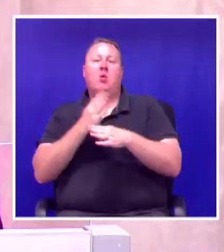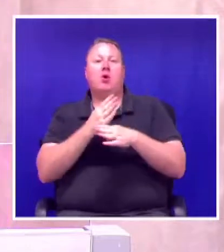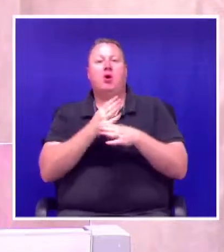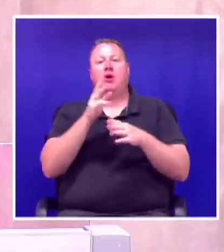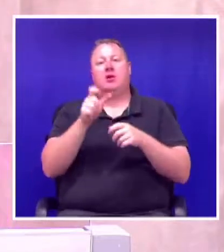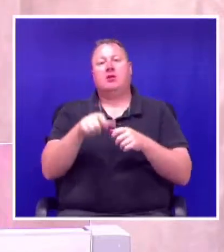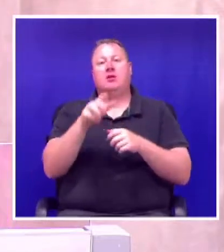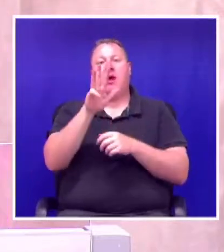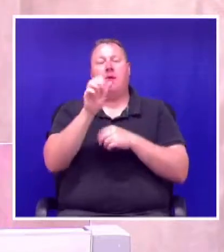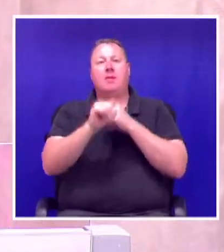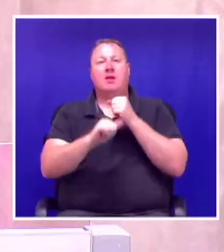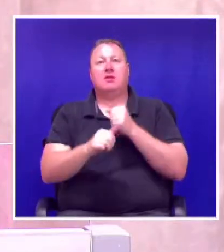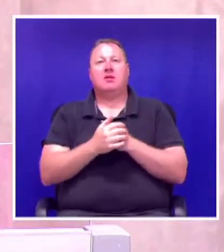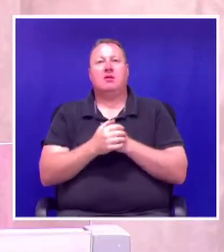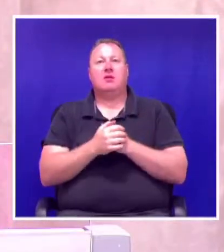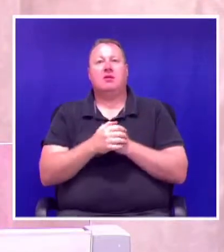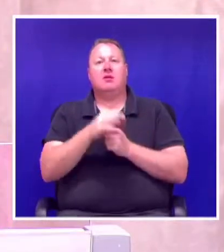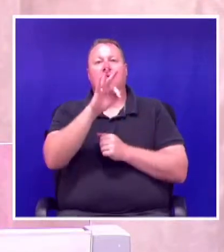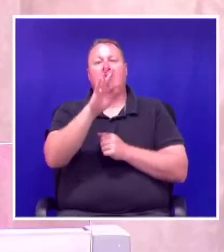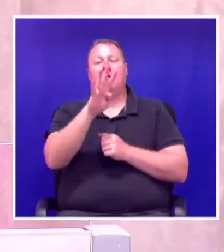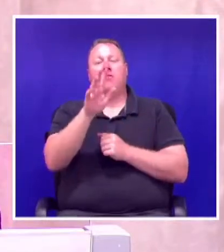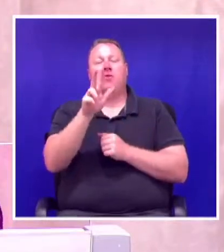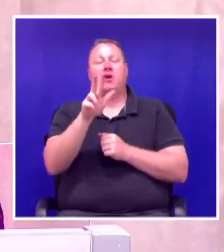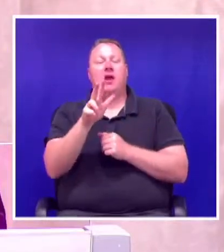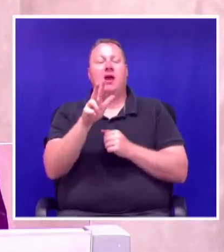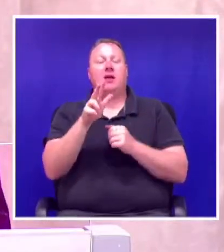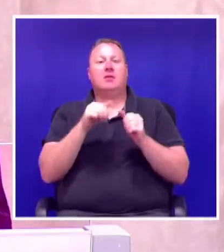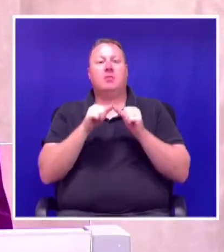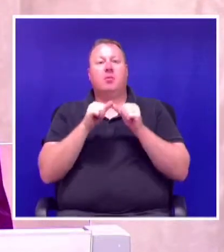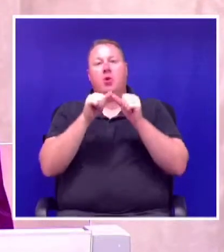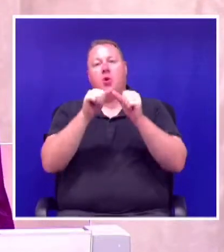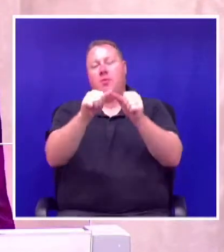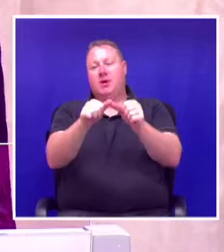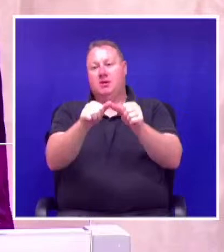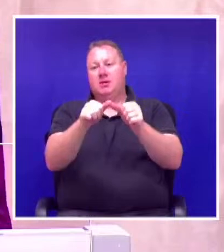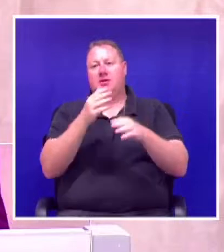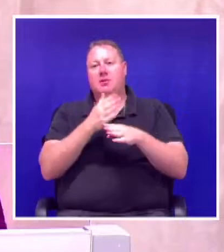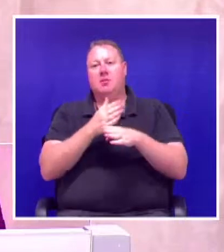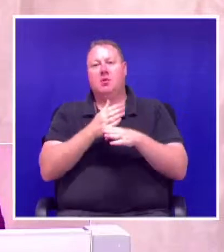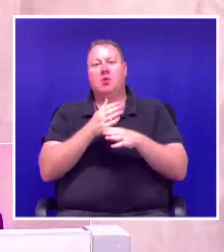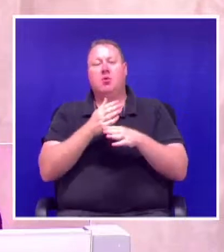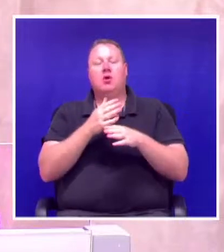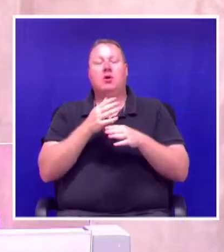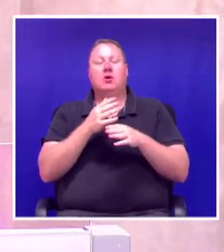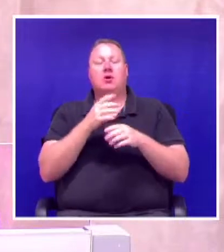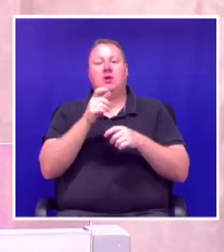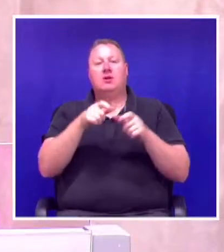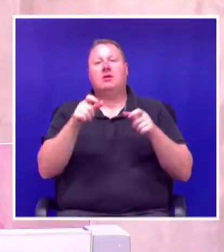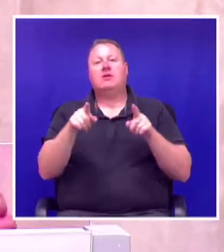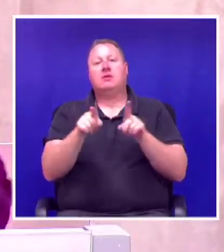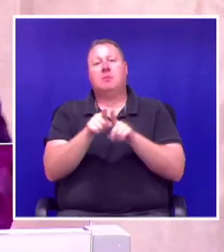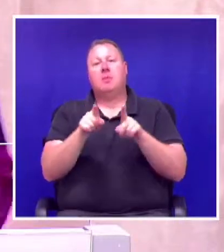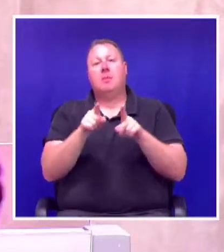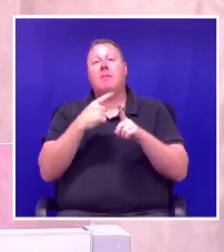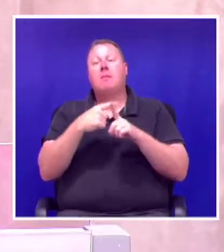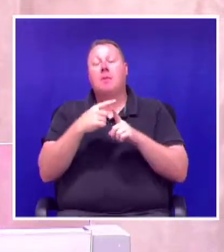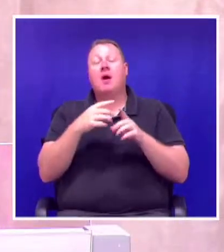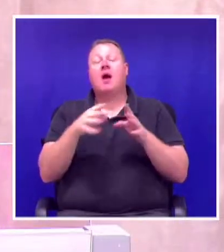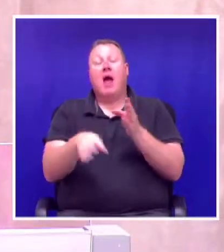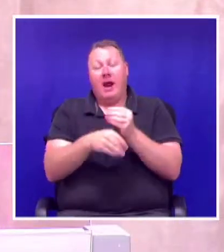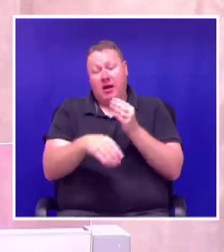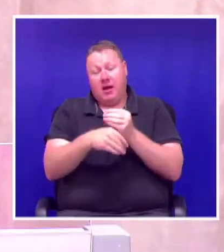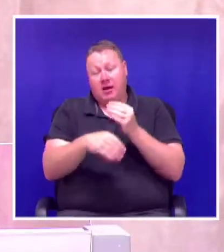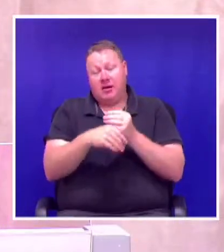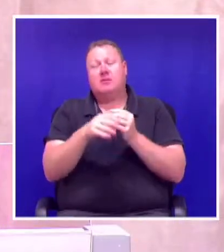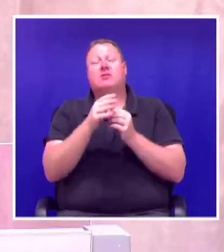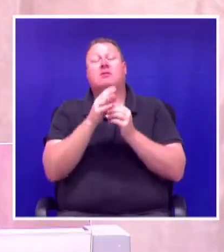348 permanent employees and 5,000 indirect jobs created through contracted